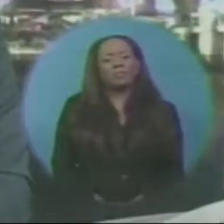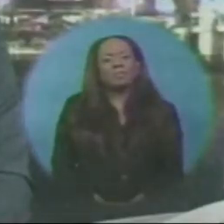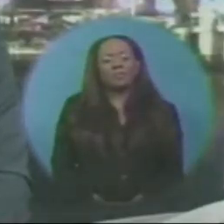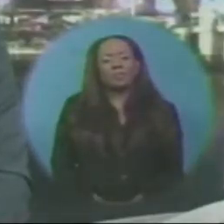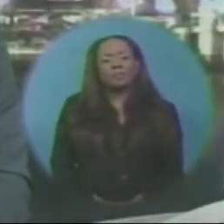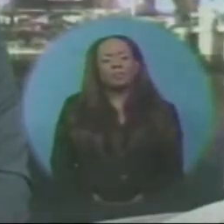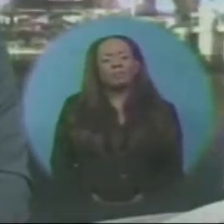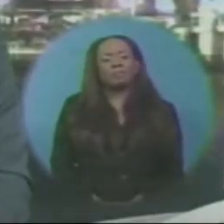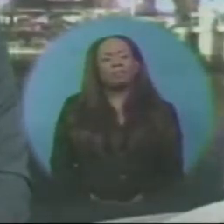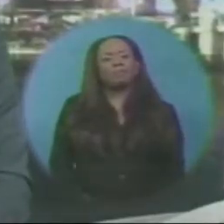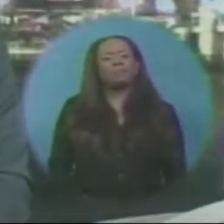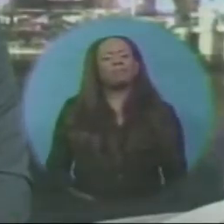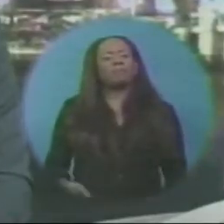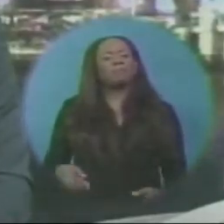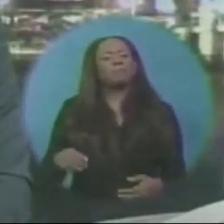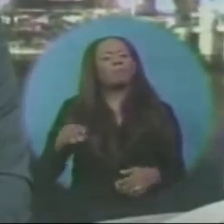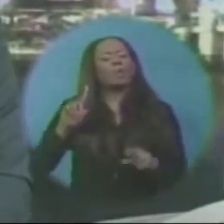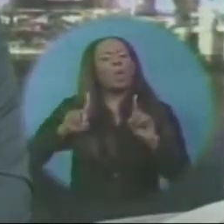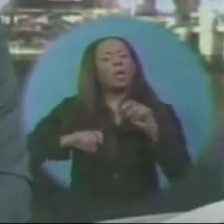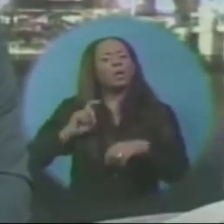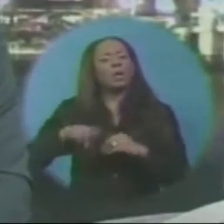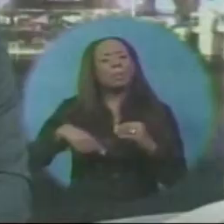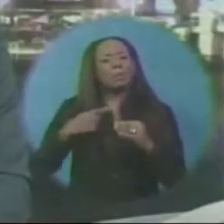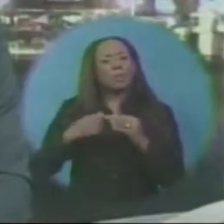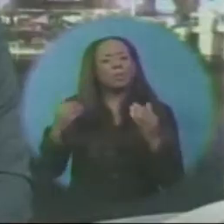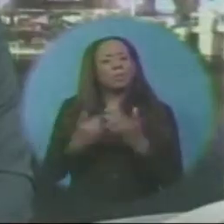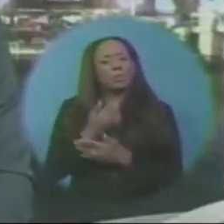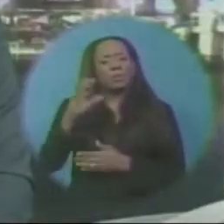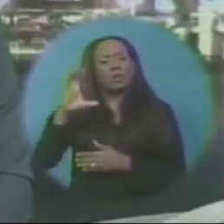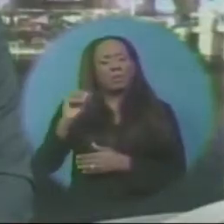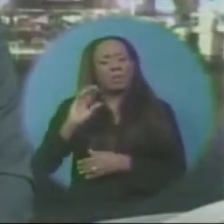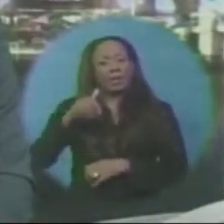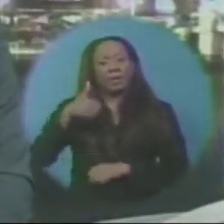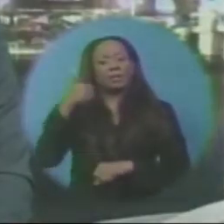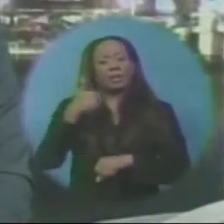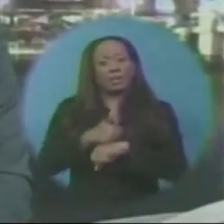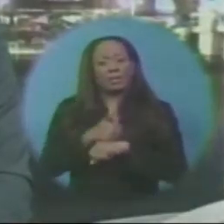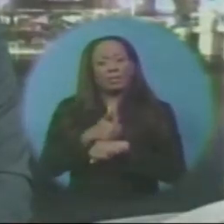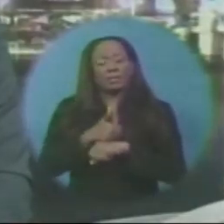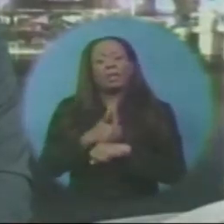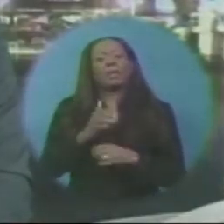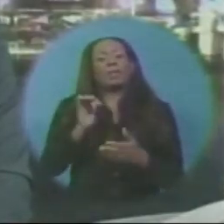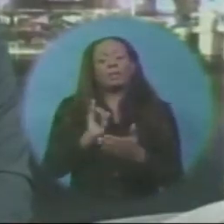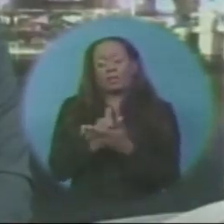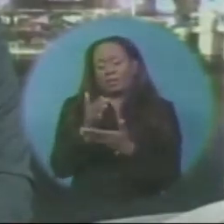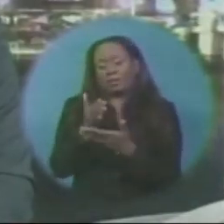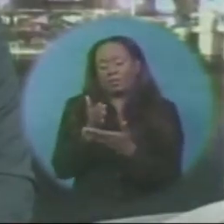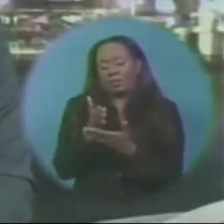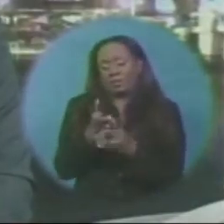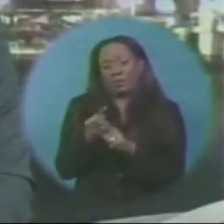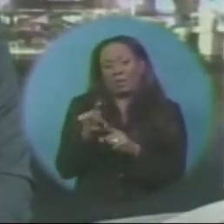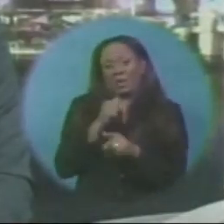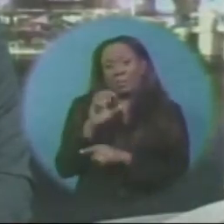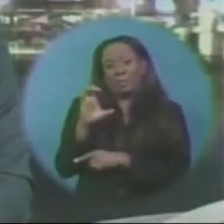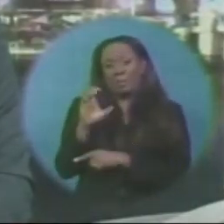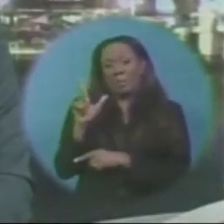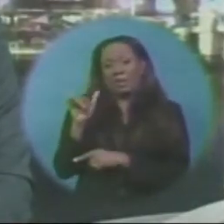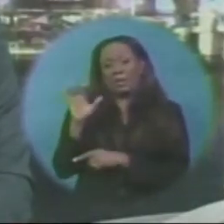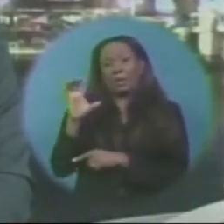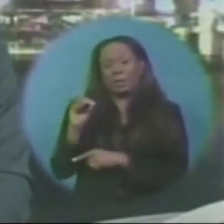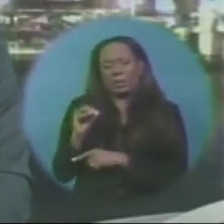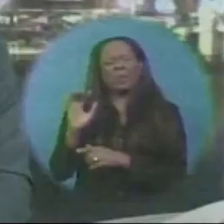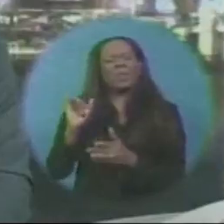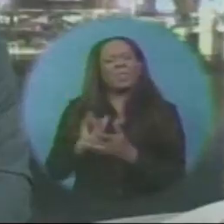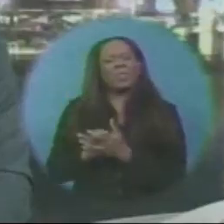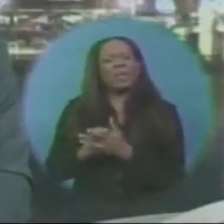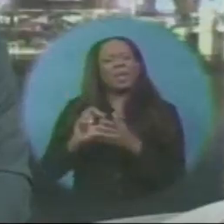A question about oversight of the new company established as part of the resolution to the Clico debacle was